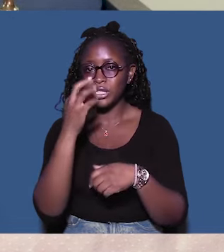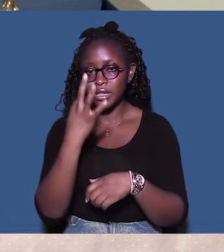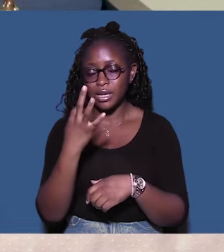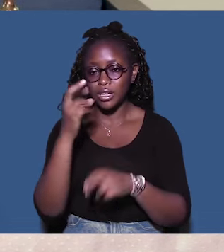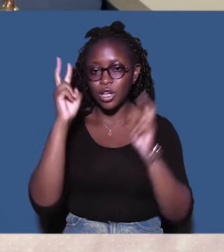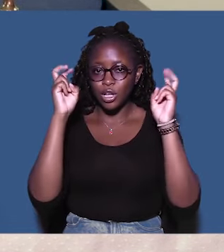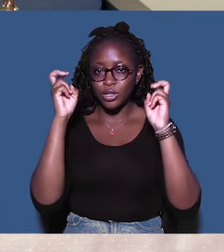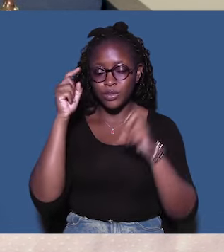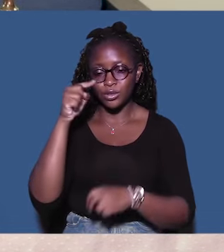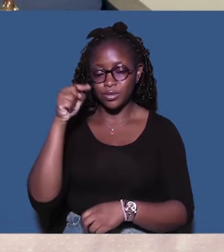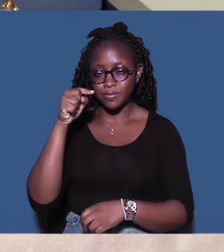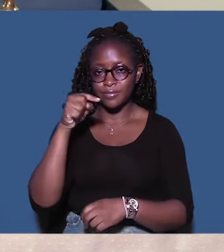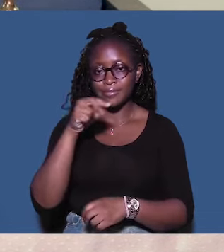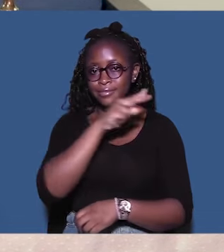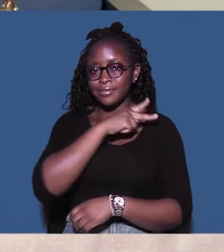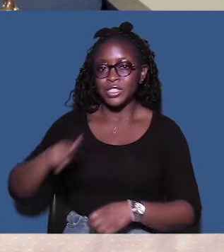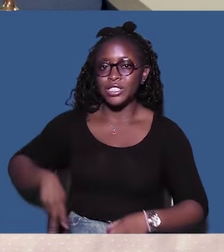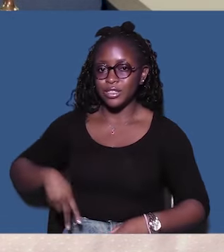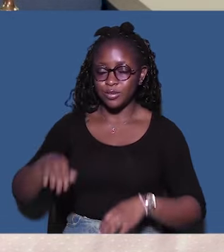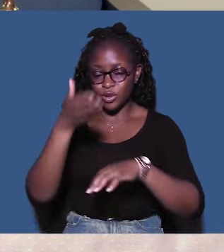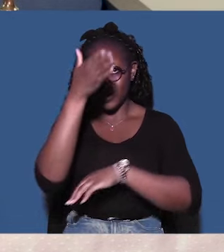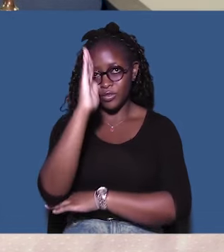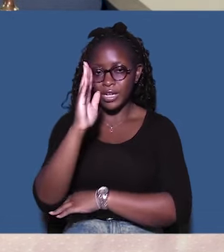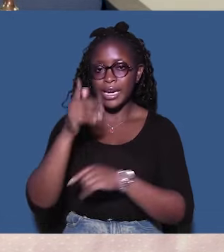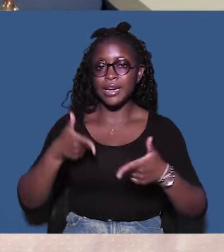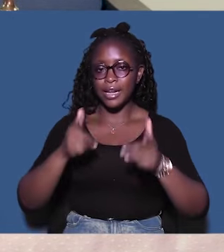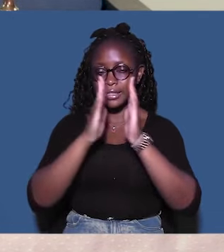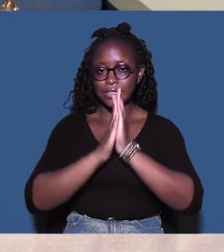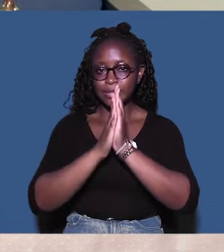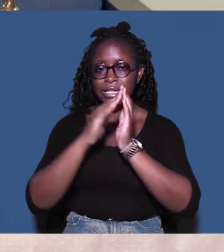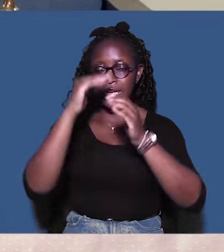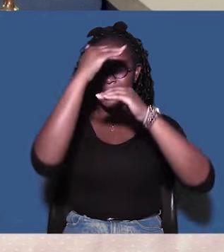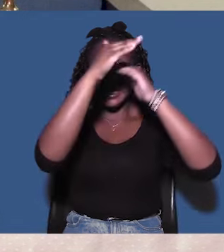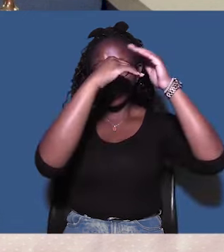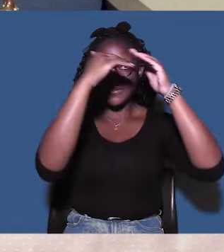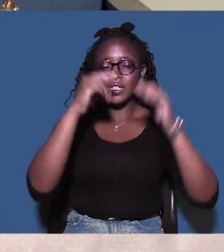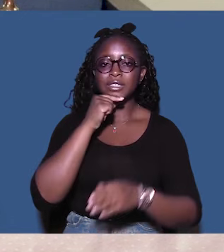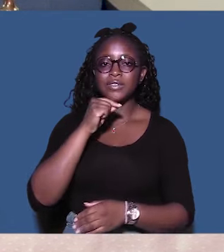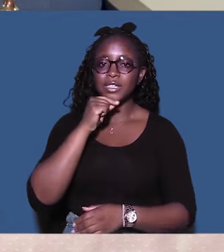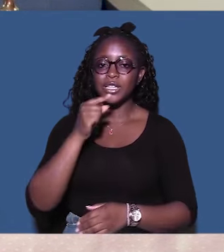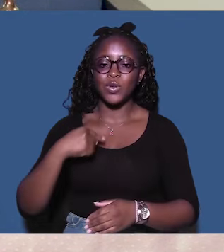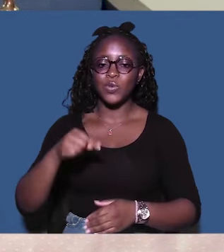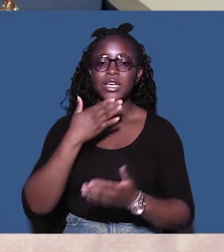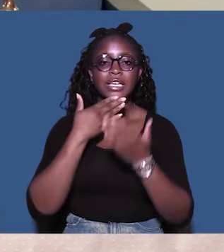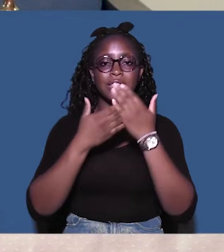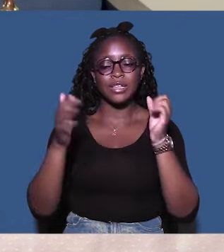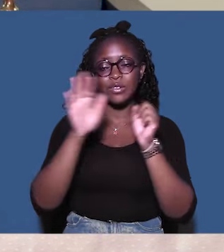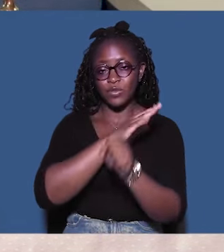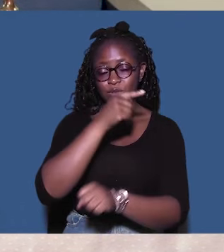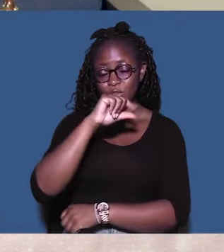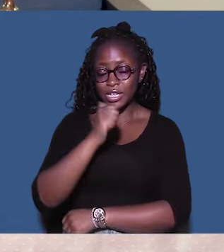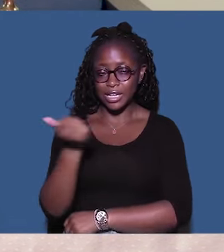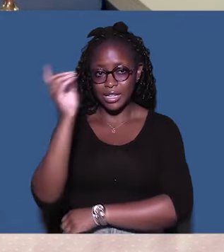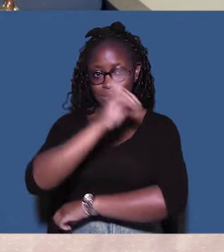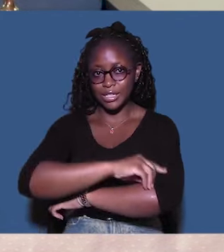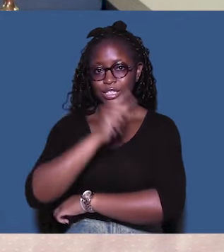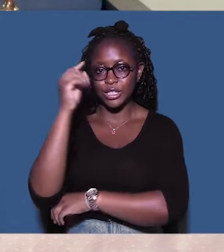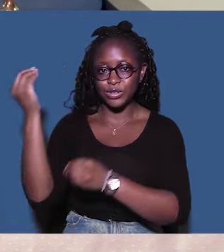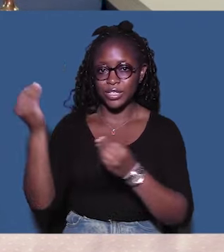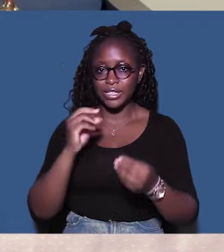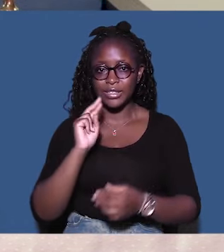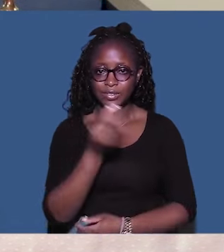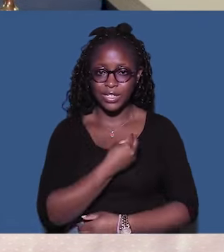God. Let us pray. Our heavenly Father, we are thankful and grateful for yet another day you have granted us. Lord, open